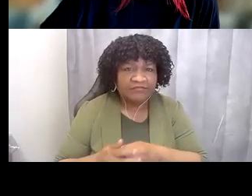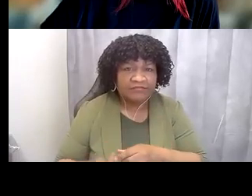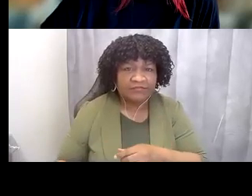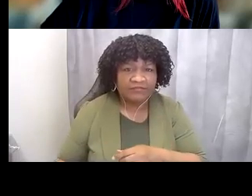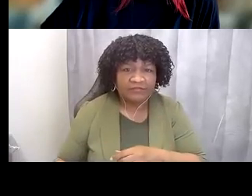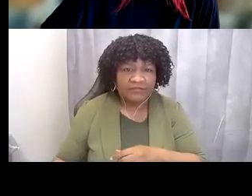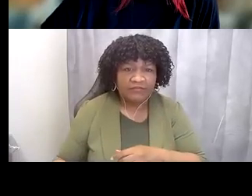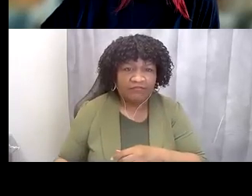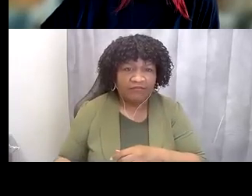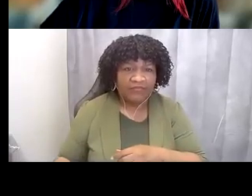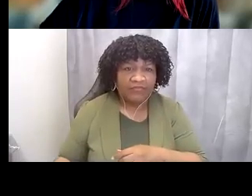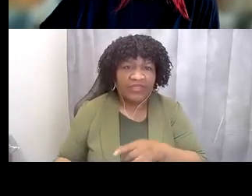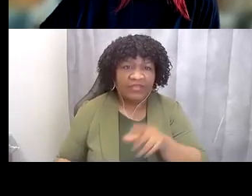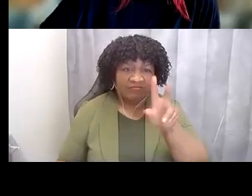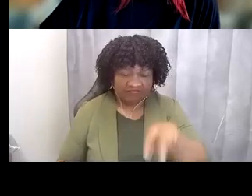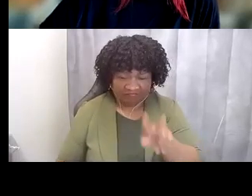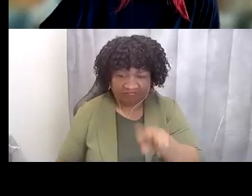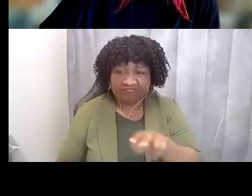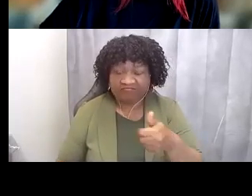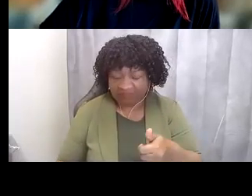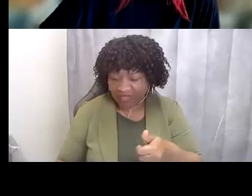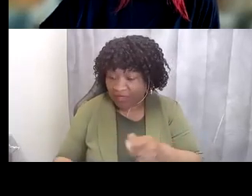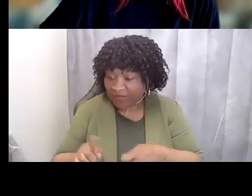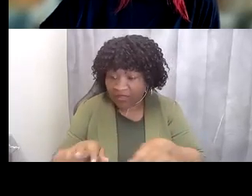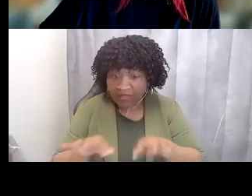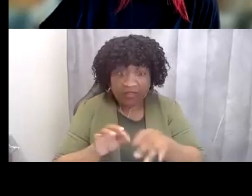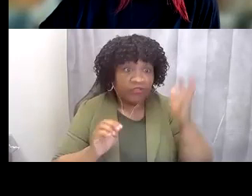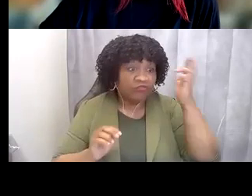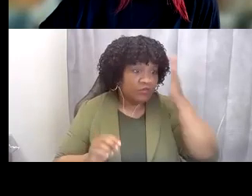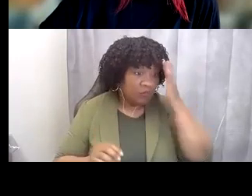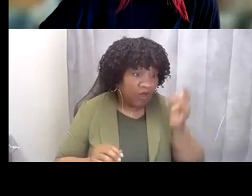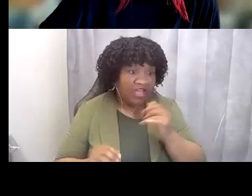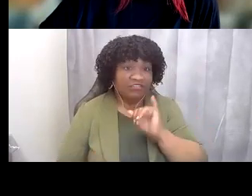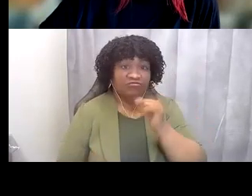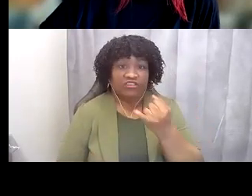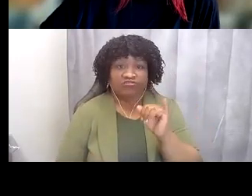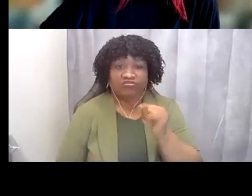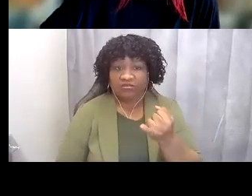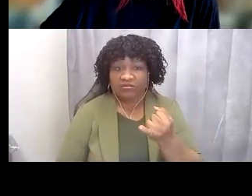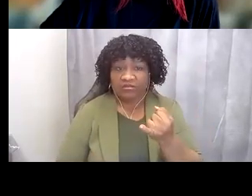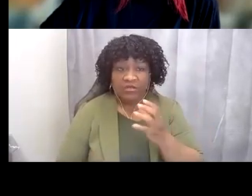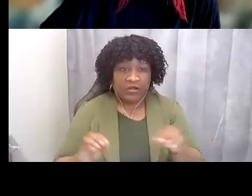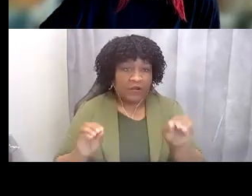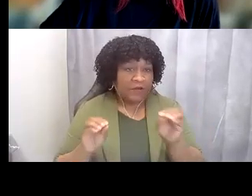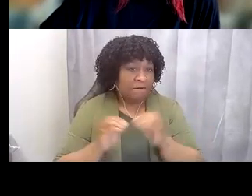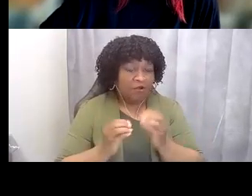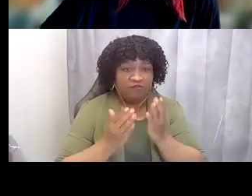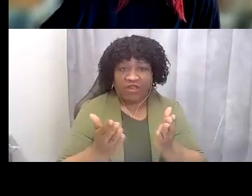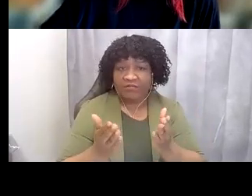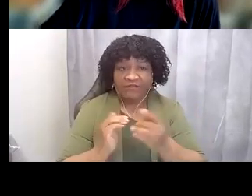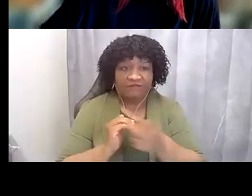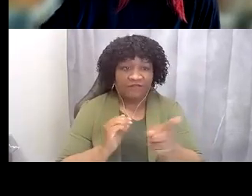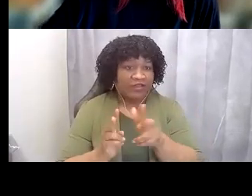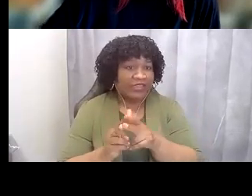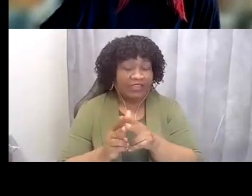Made you all sick there, didn't I? But the reason why Johnson & Johnson is no longer recommended for either